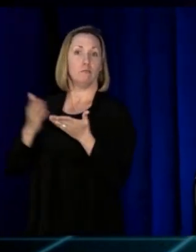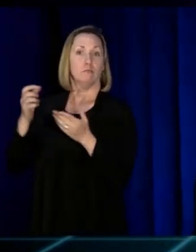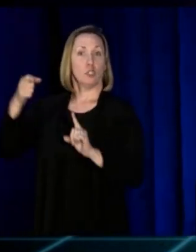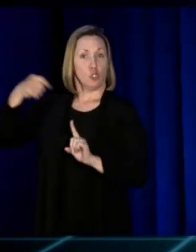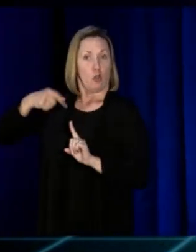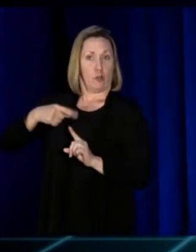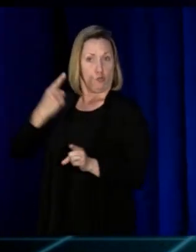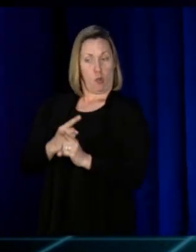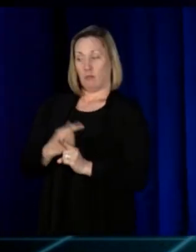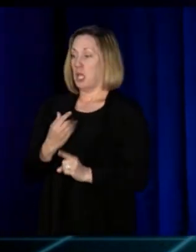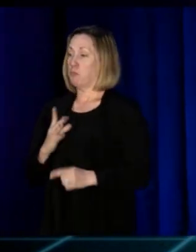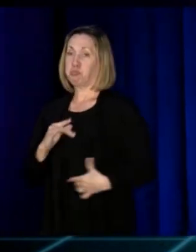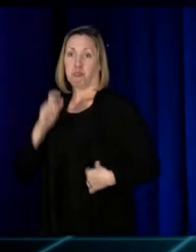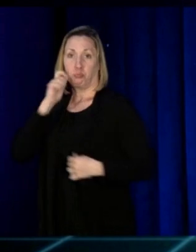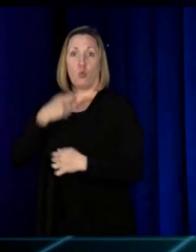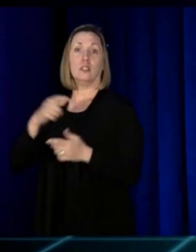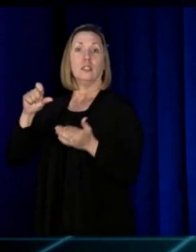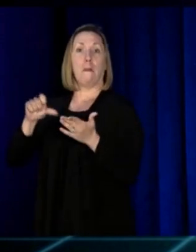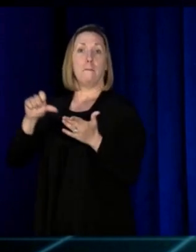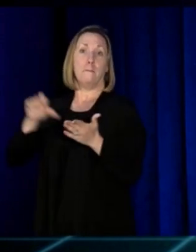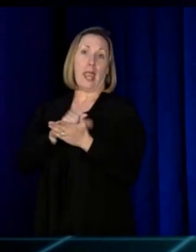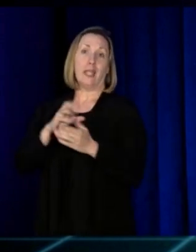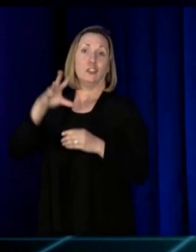this is a page in our application, but